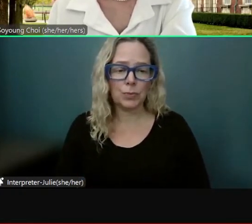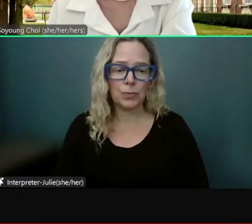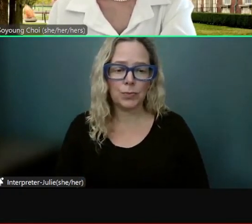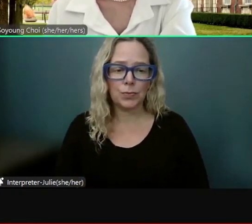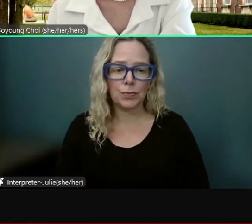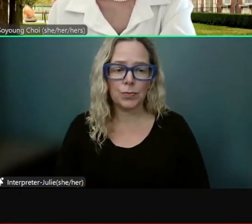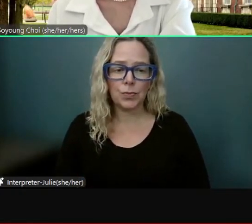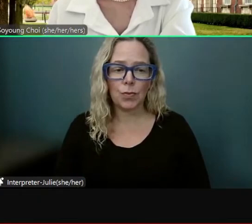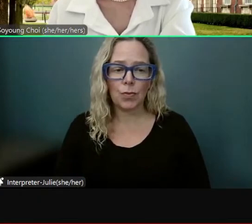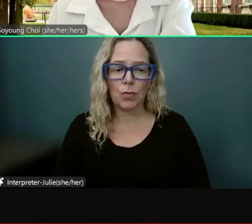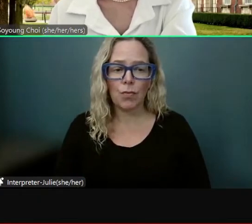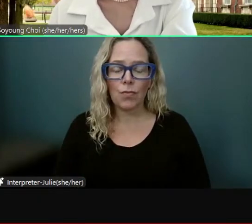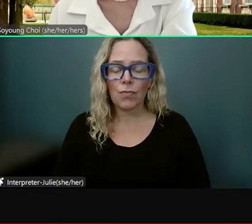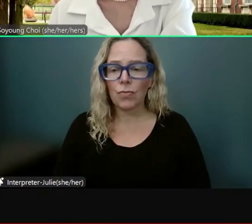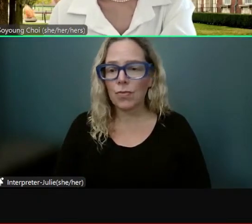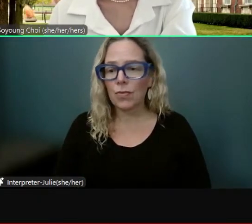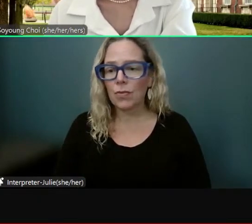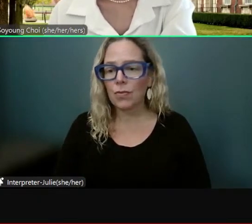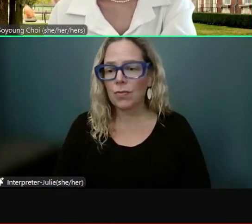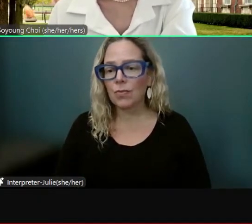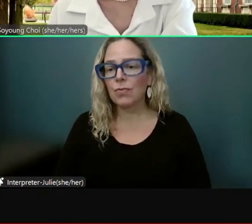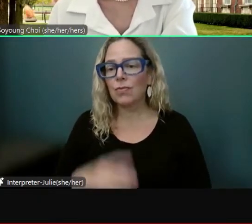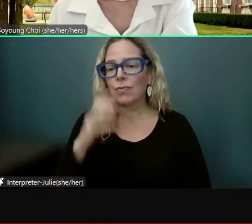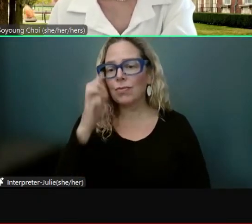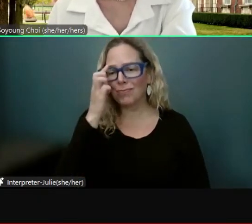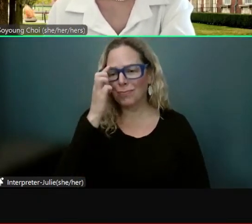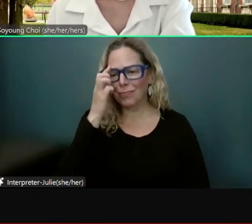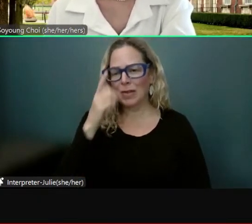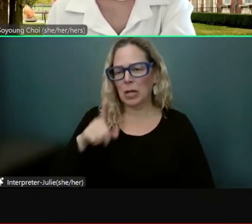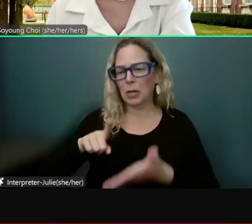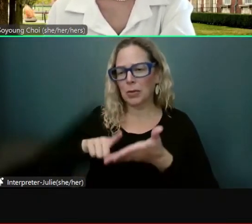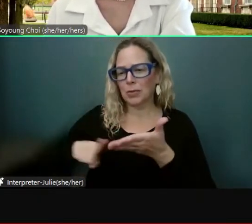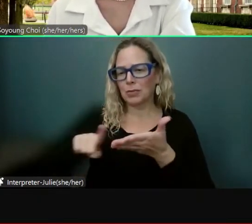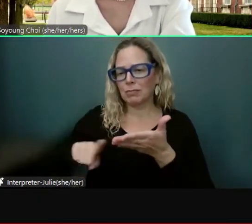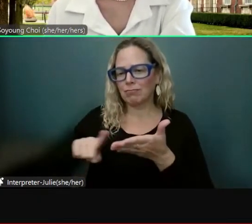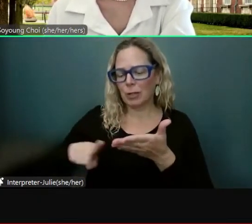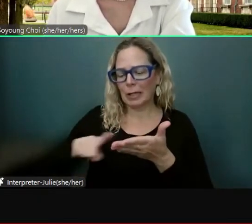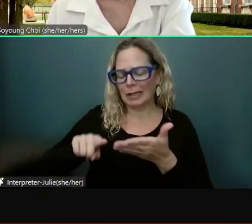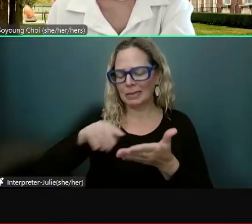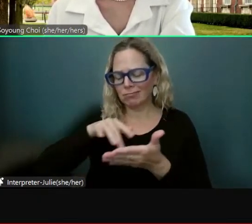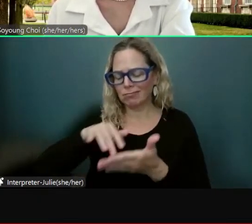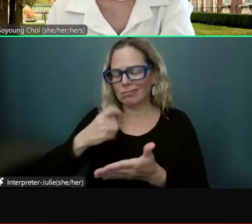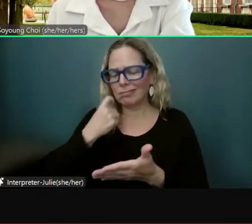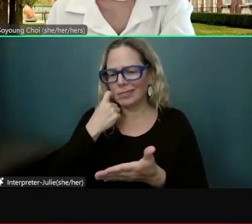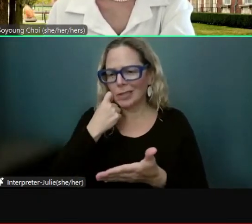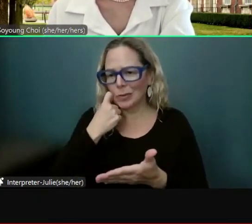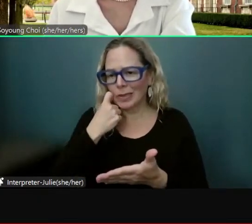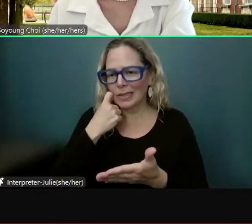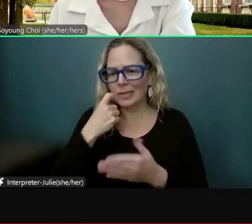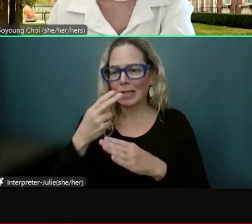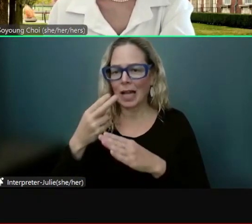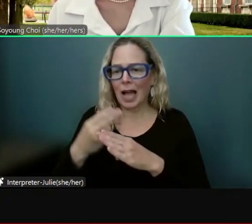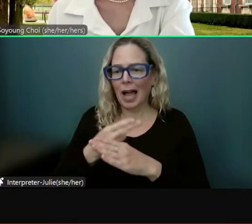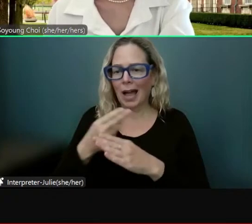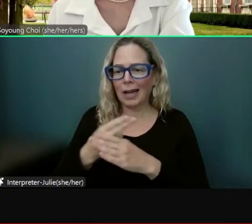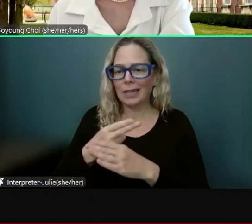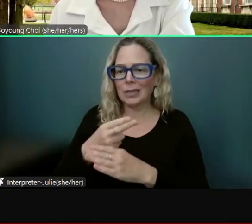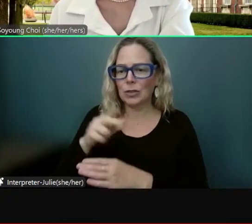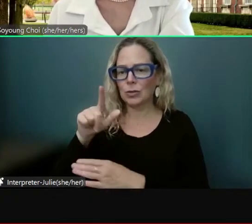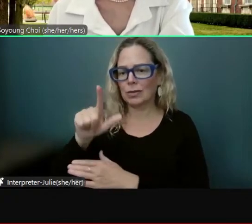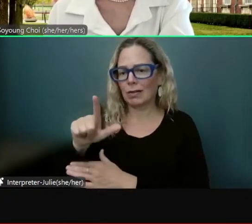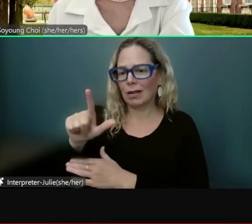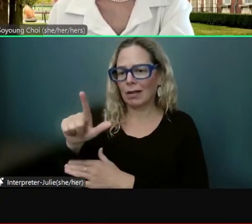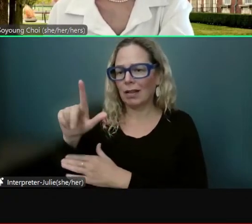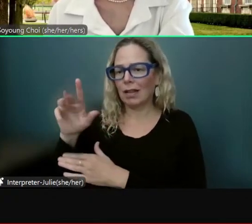In one of my recent research projects, I applied this large language model, the